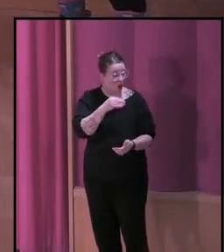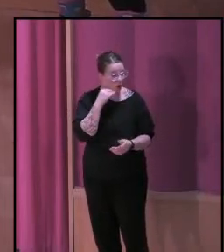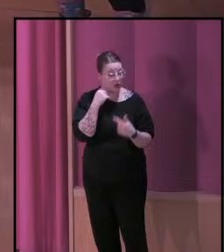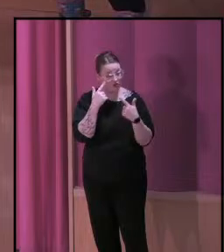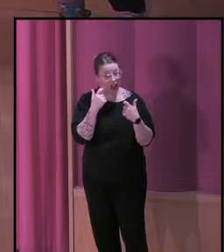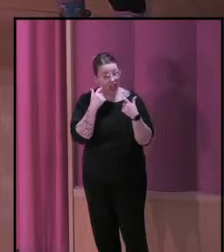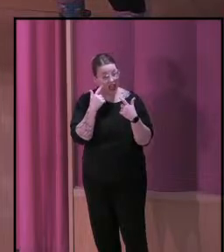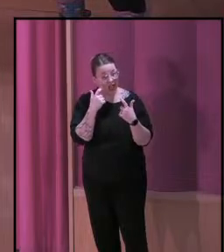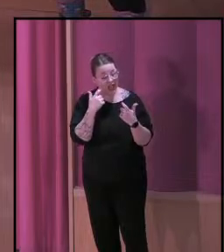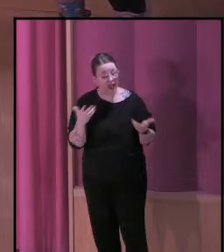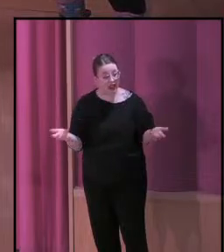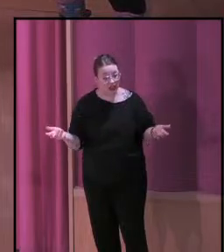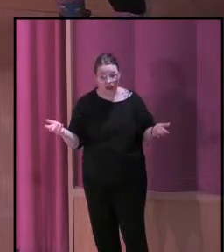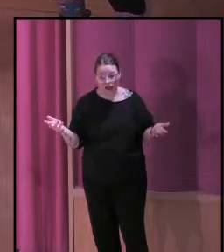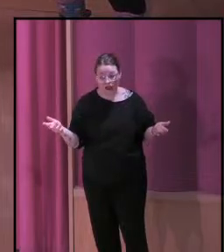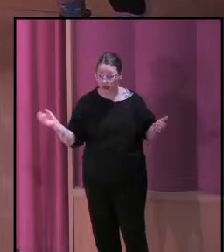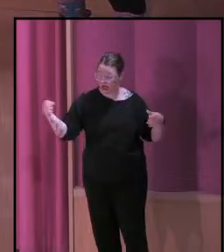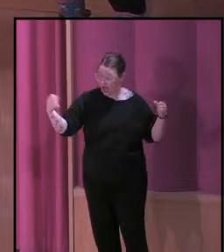sleep?